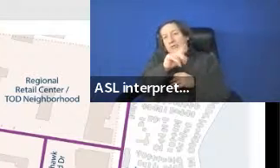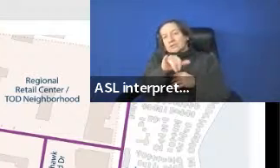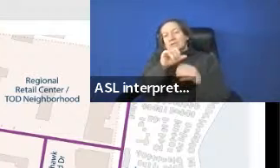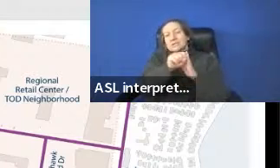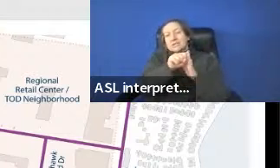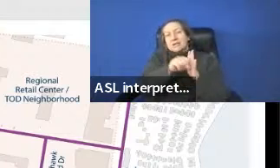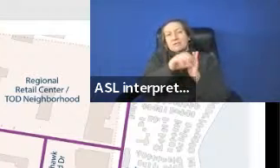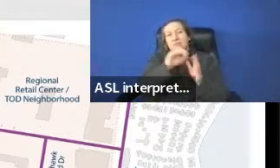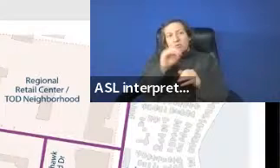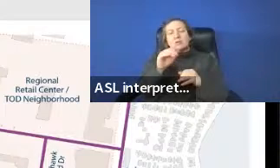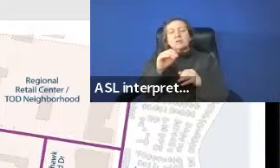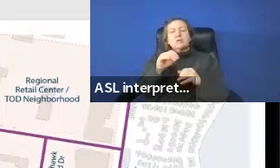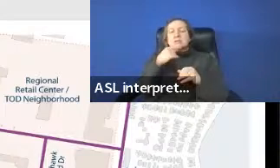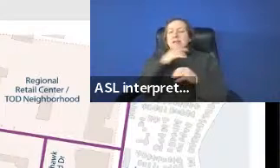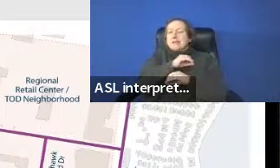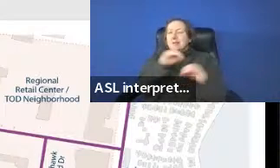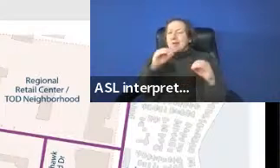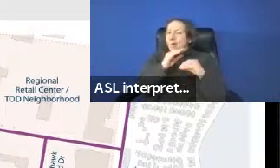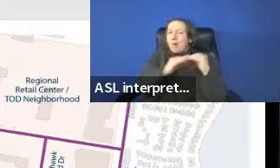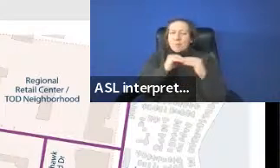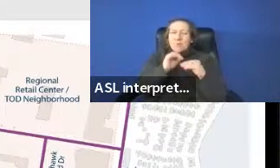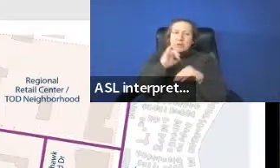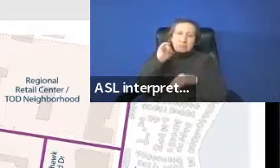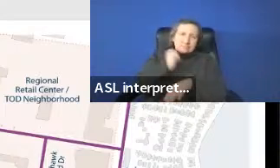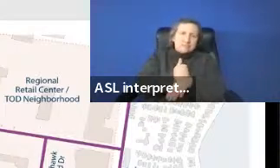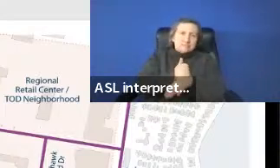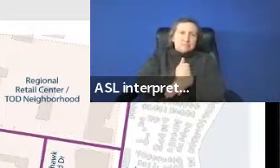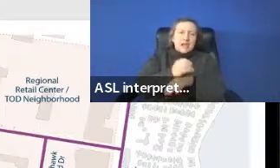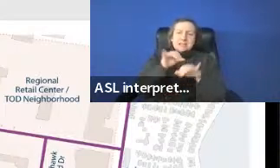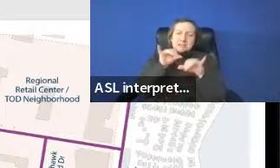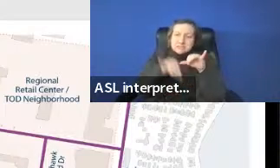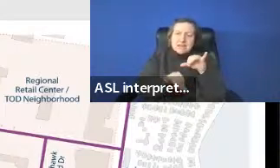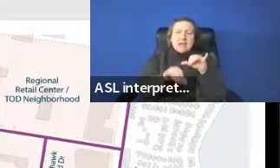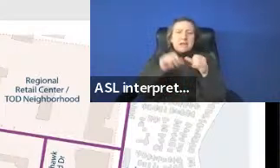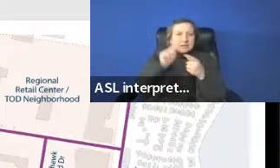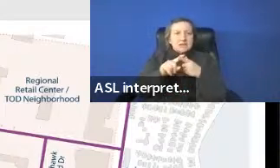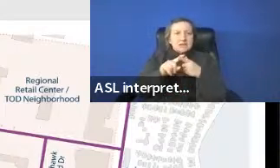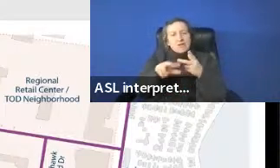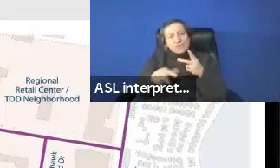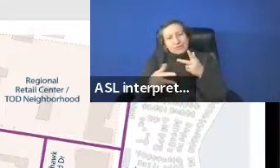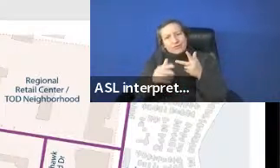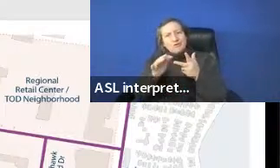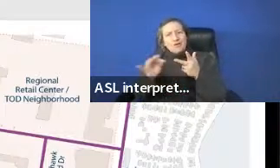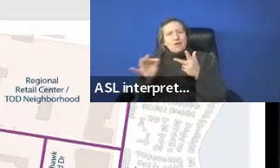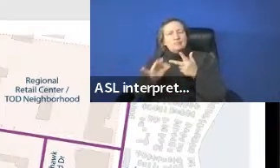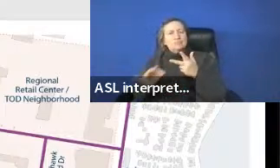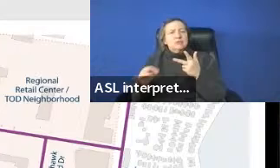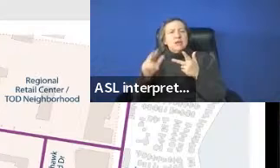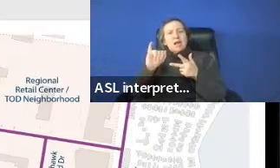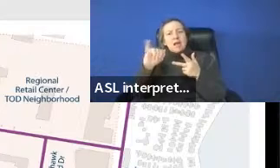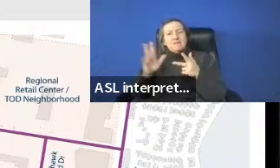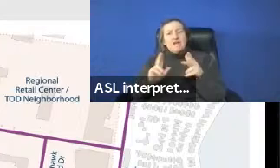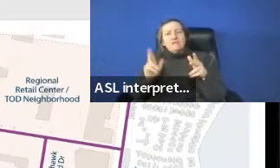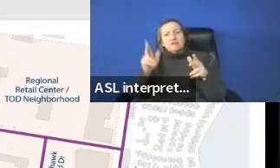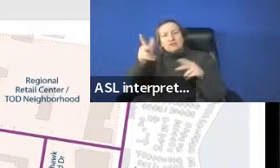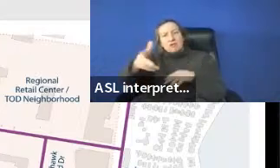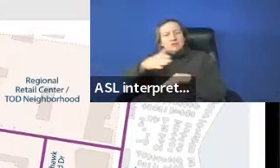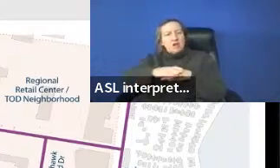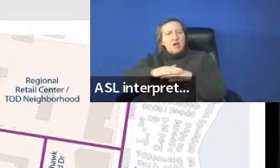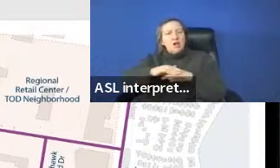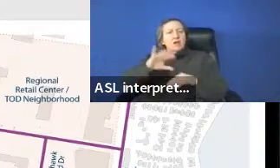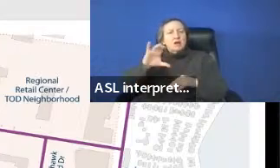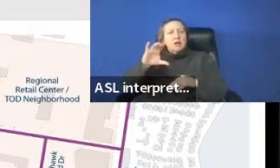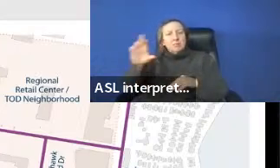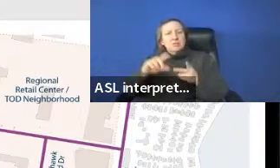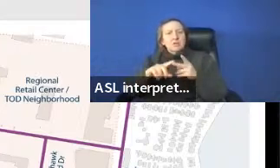no-build option to be implemented and remain in force until a 3rd alternative I-5 crossing on the Columbia by either a bridge, a